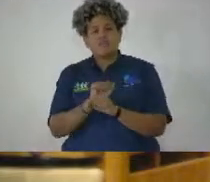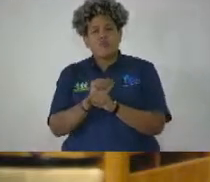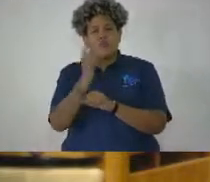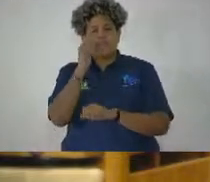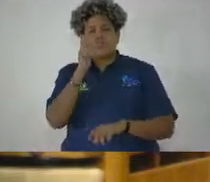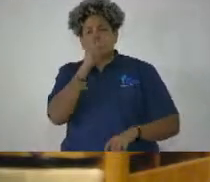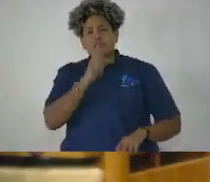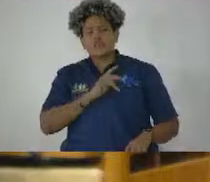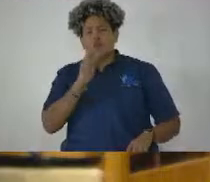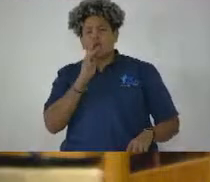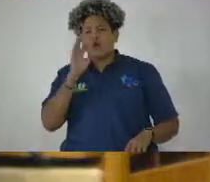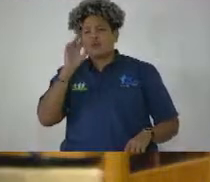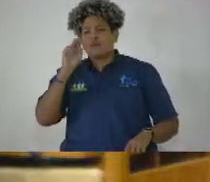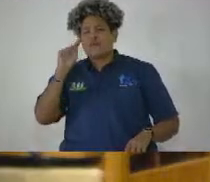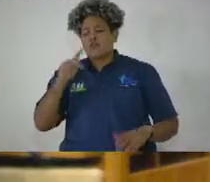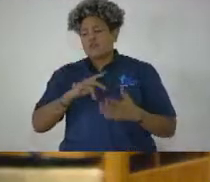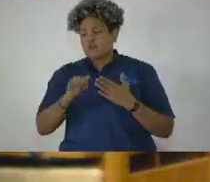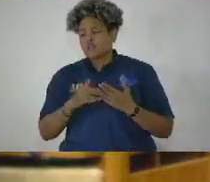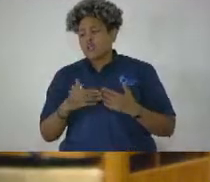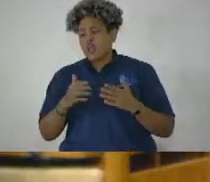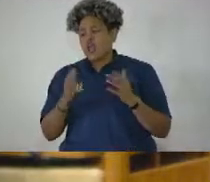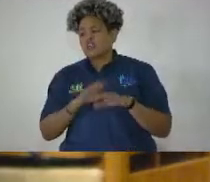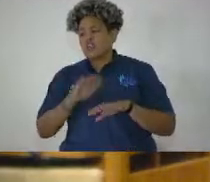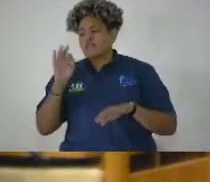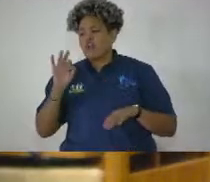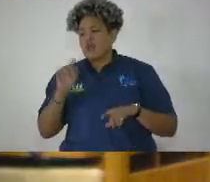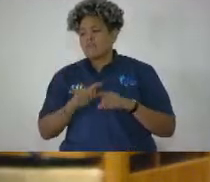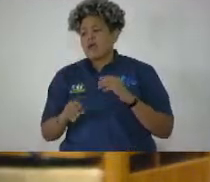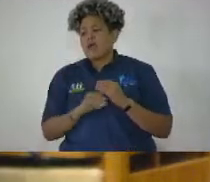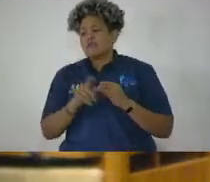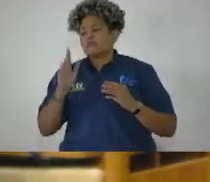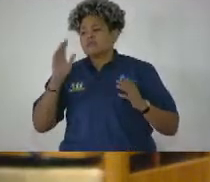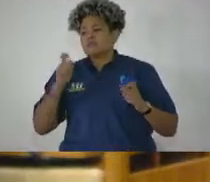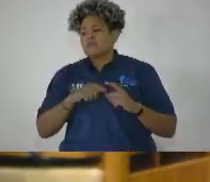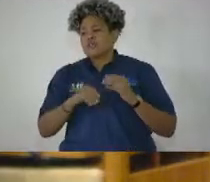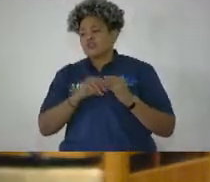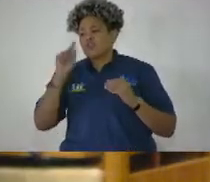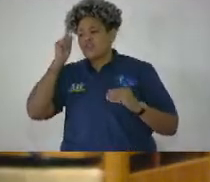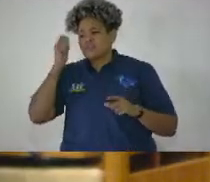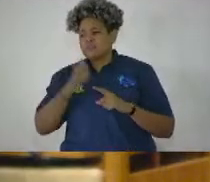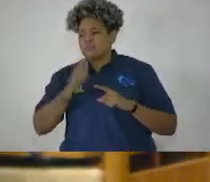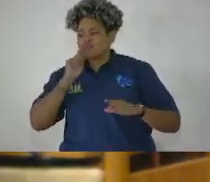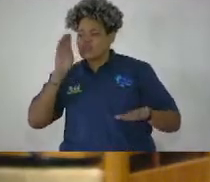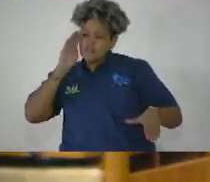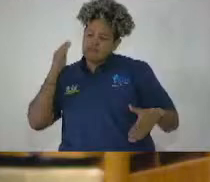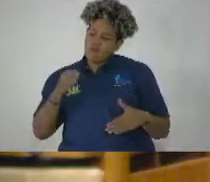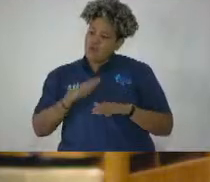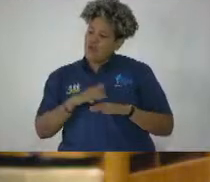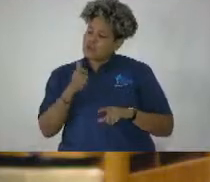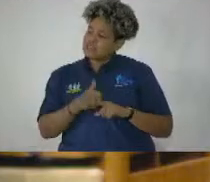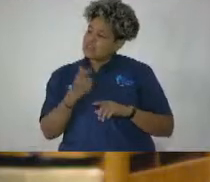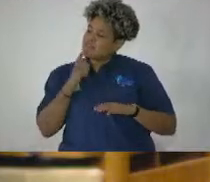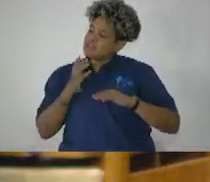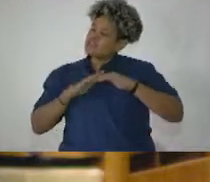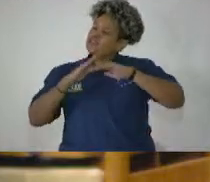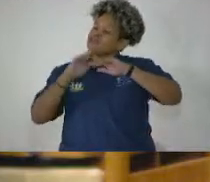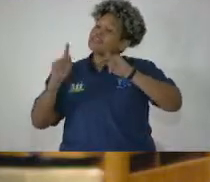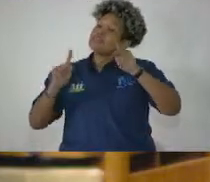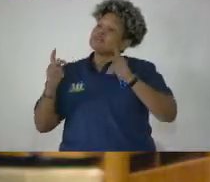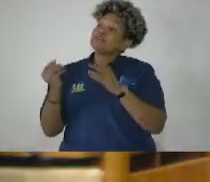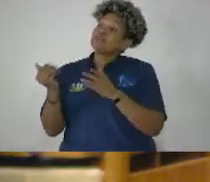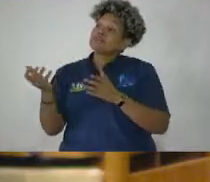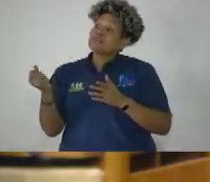Waterfront project, which we launched on Friday. But, Mr. Speaker, as a government that has focused on increasing people's